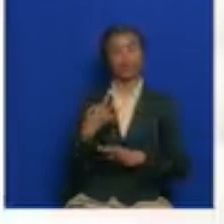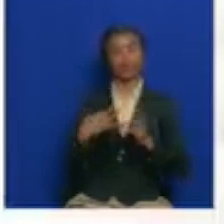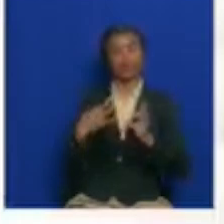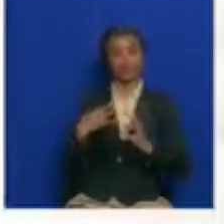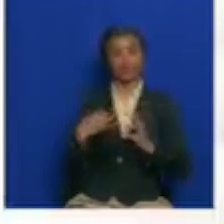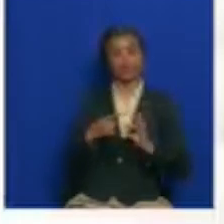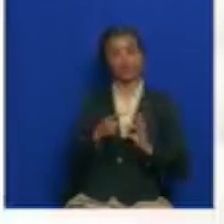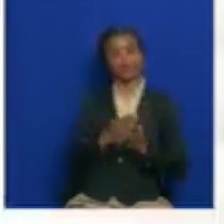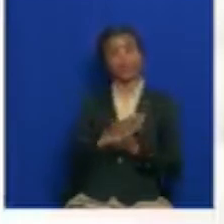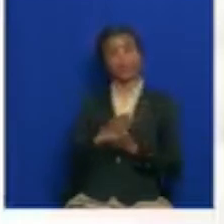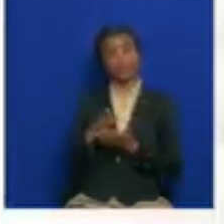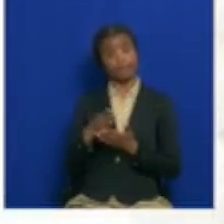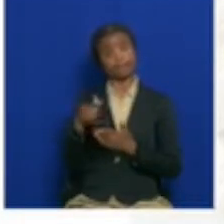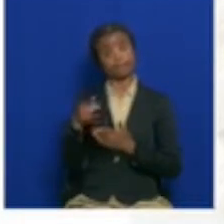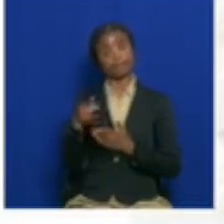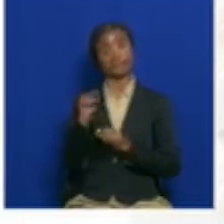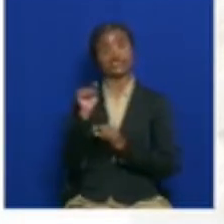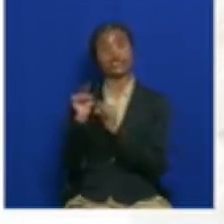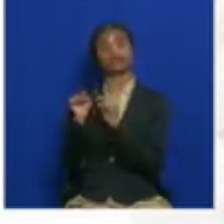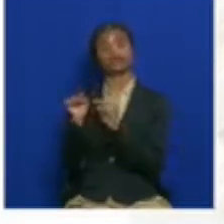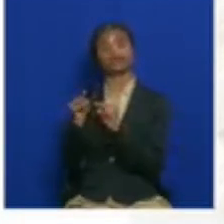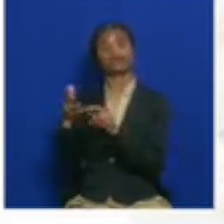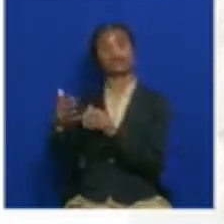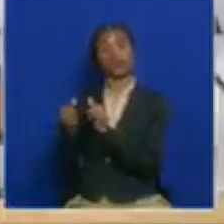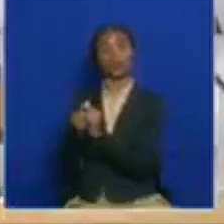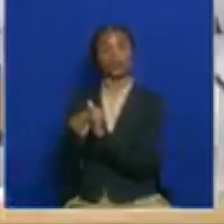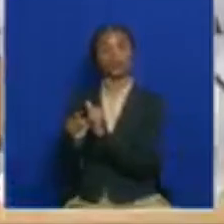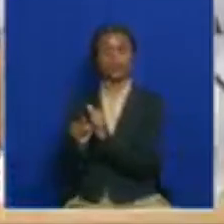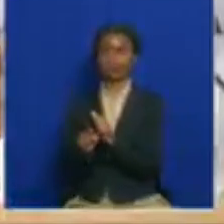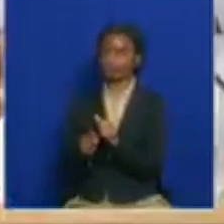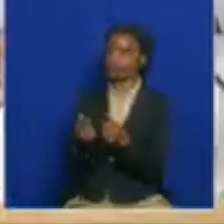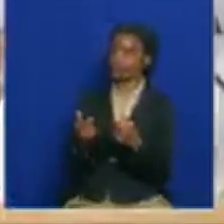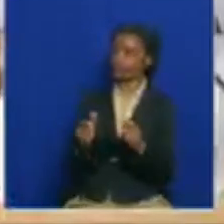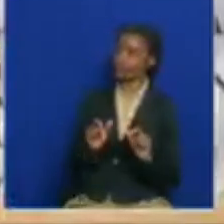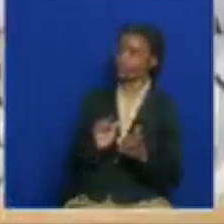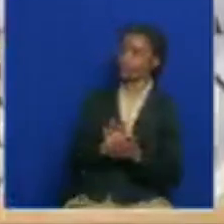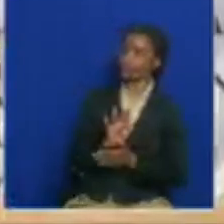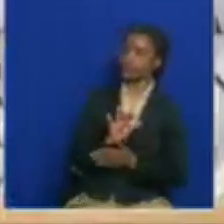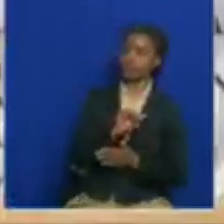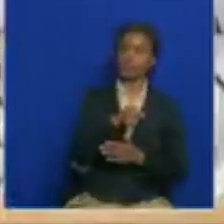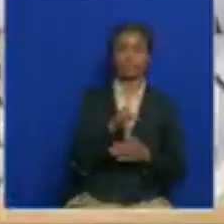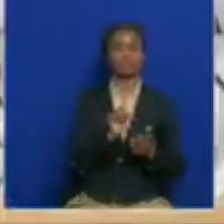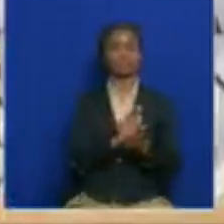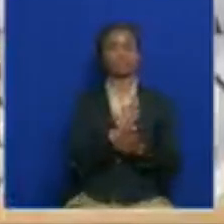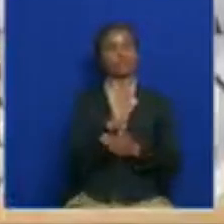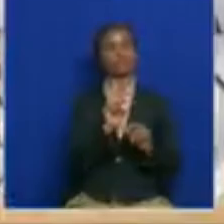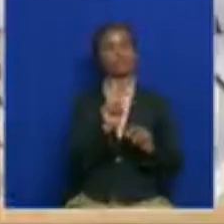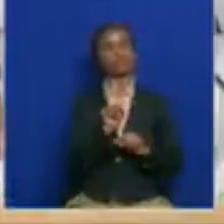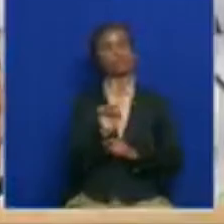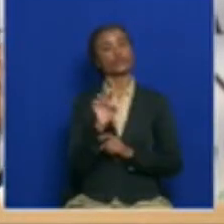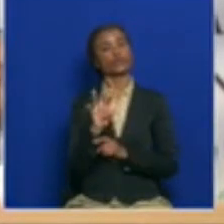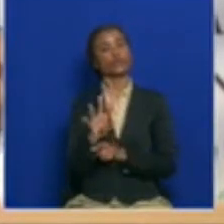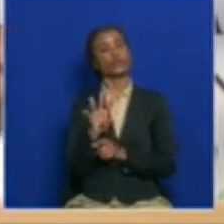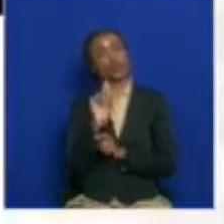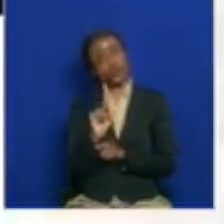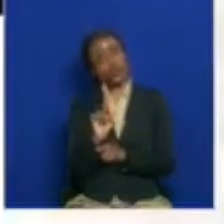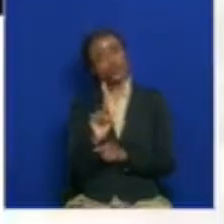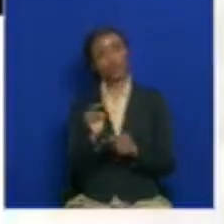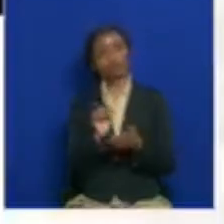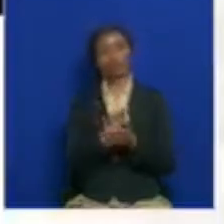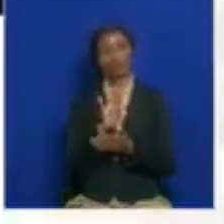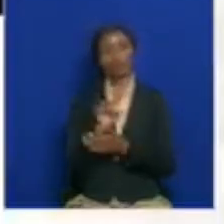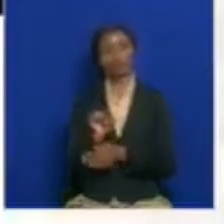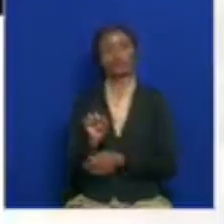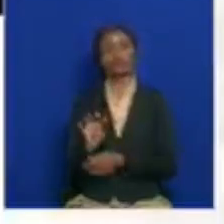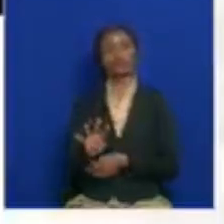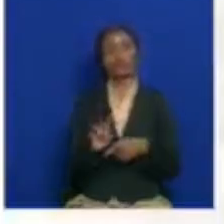15. From paragraph 15, 15.1 to 15.4. As I read them out, it's Minister Senzo Mchunu, that's not